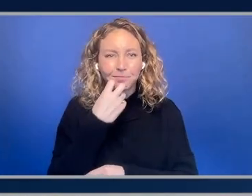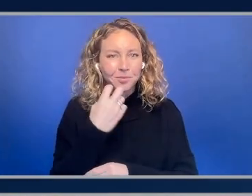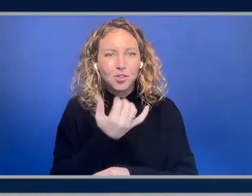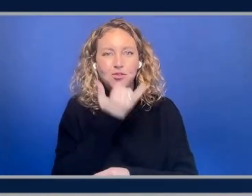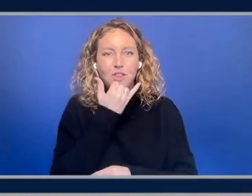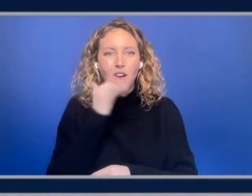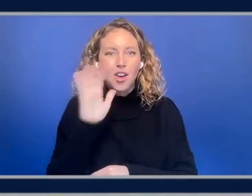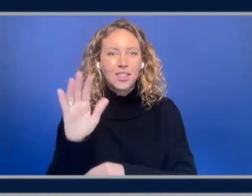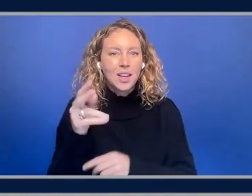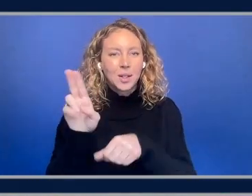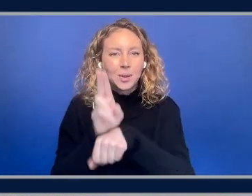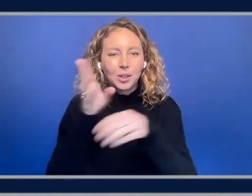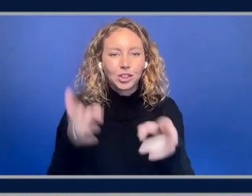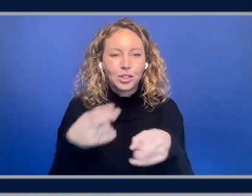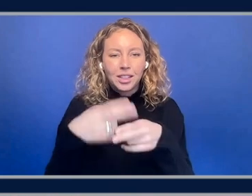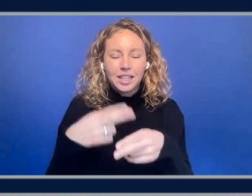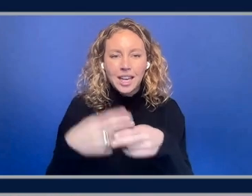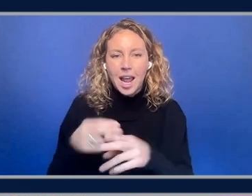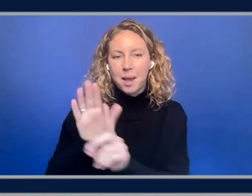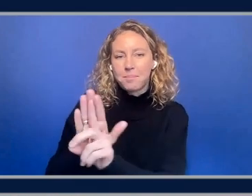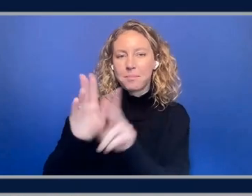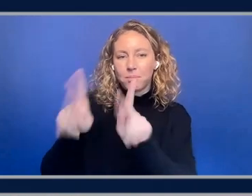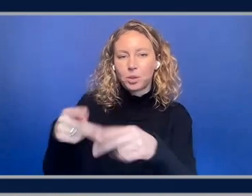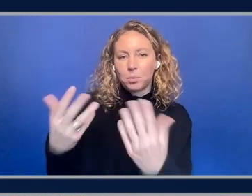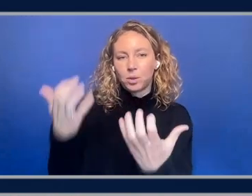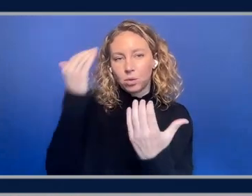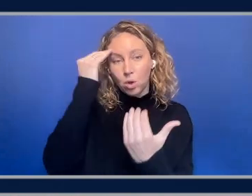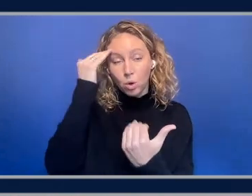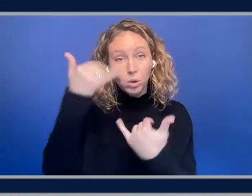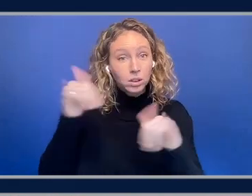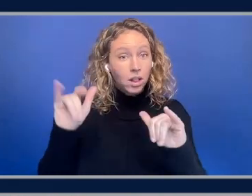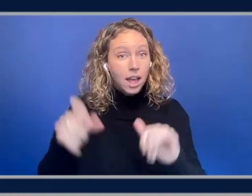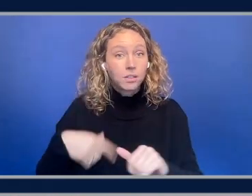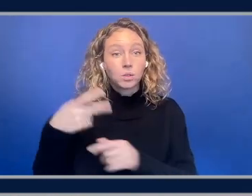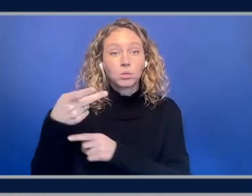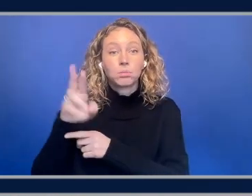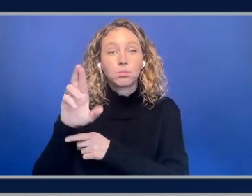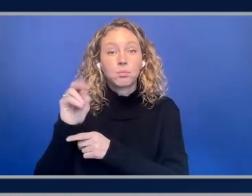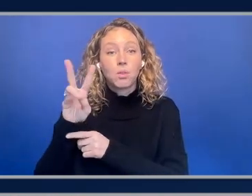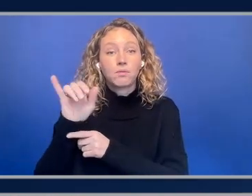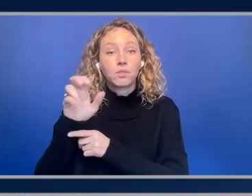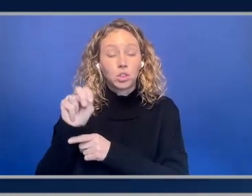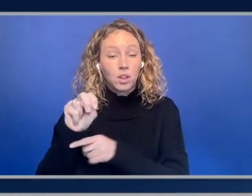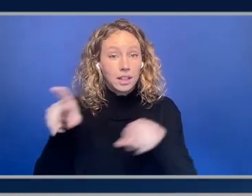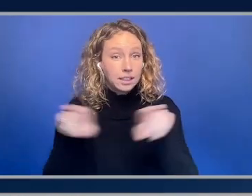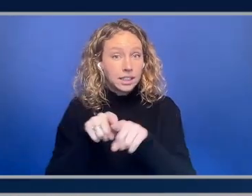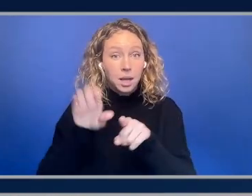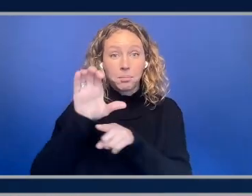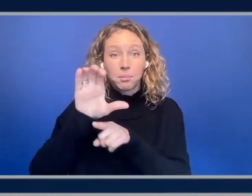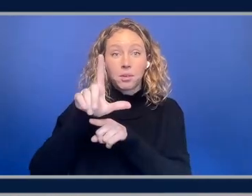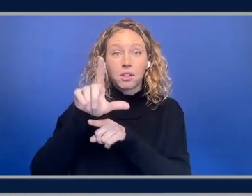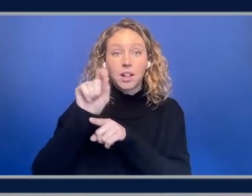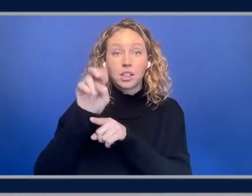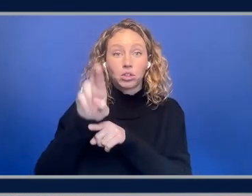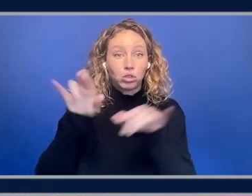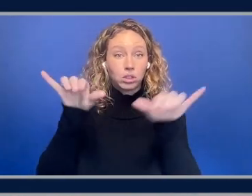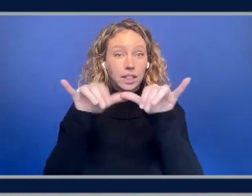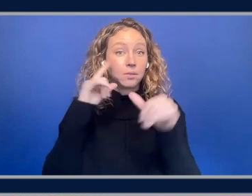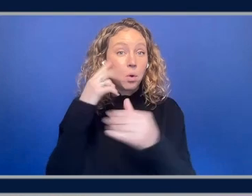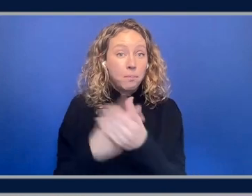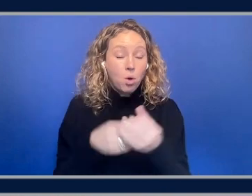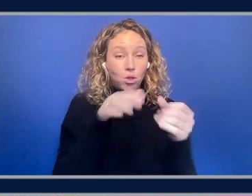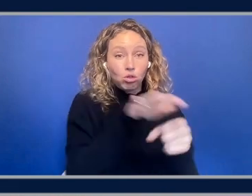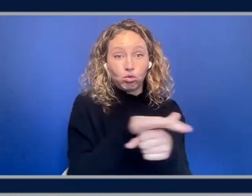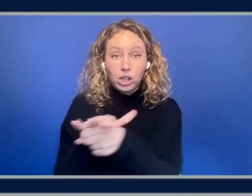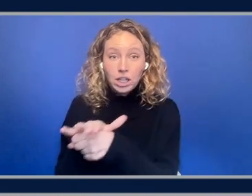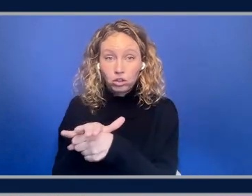wants to know, or they want to know, you still need to provision the similar cluster size in both regions. Yes. Yes, So, you do, yeah. Yeah, you said you launch